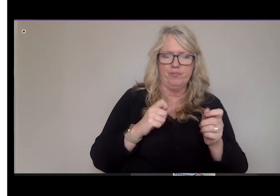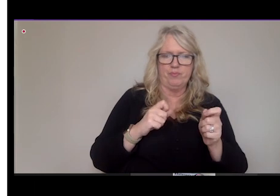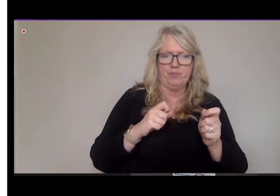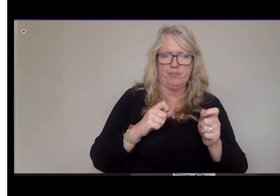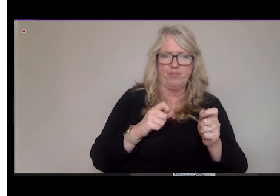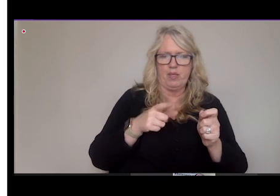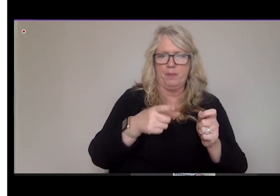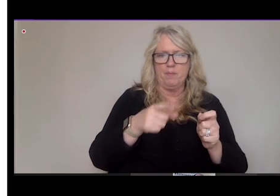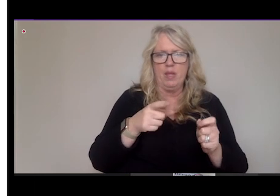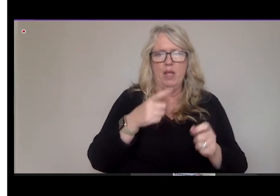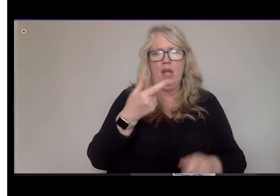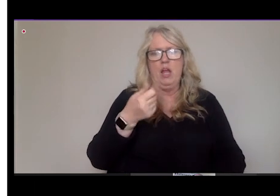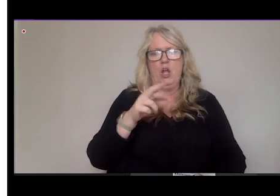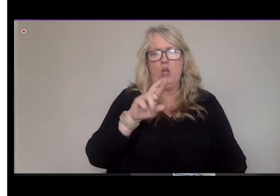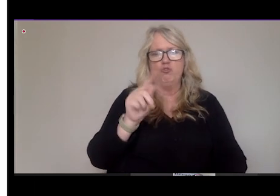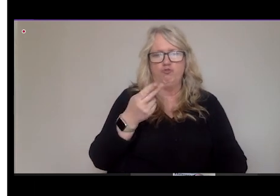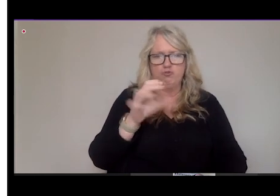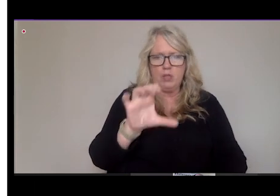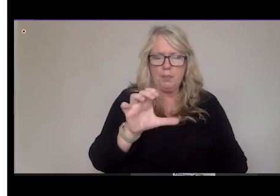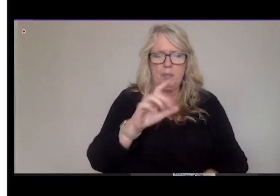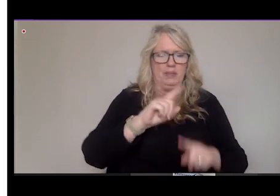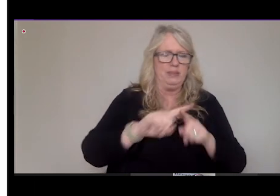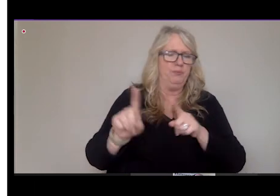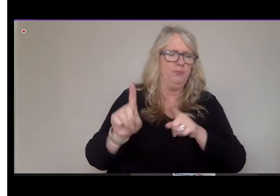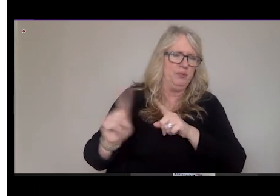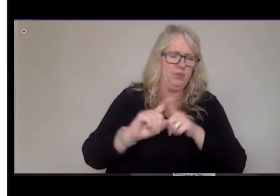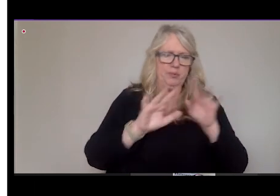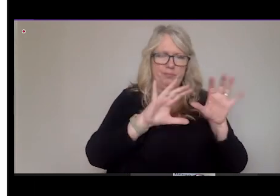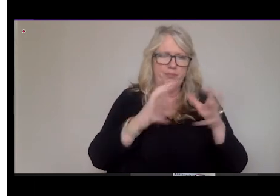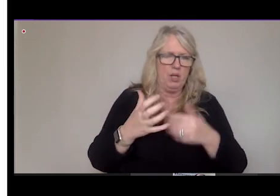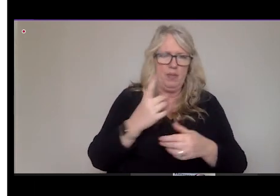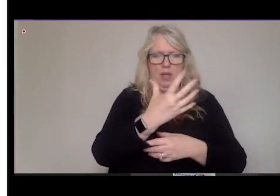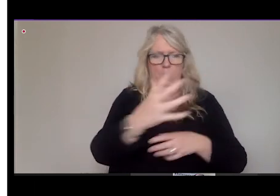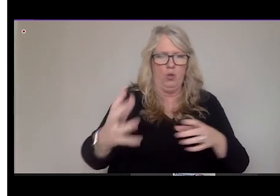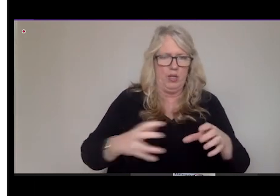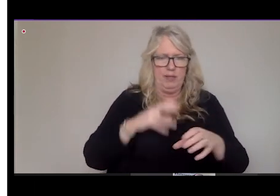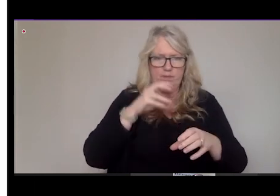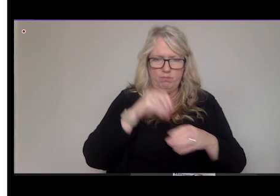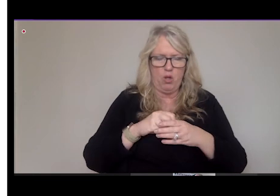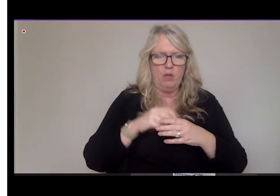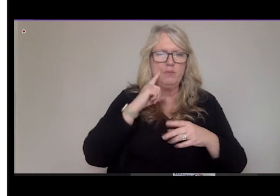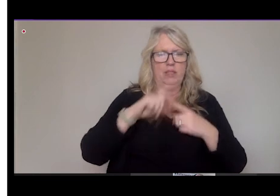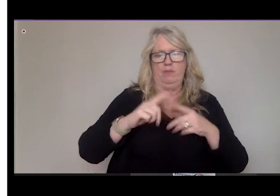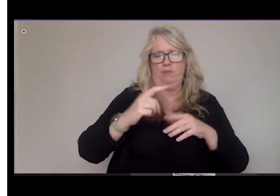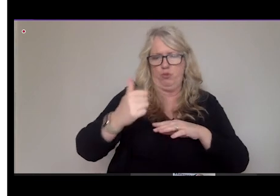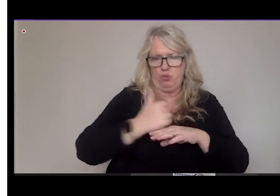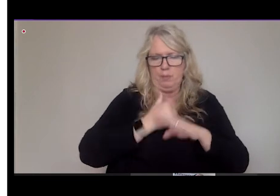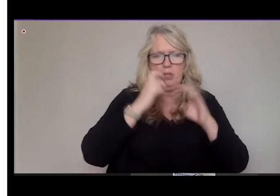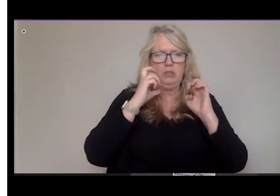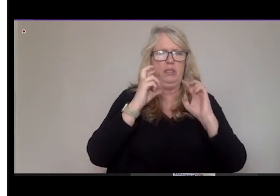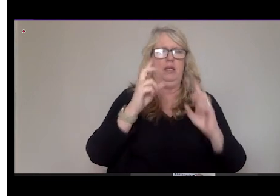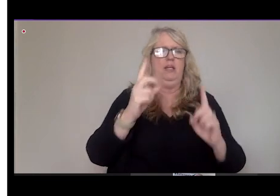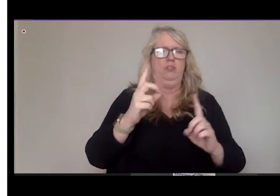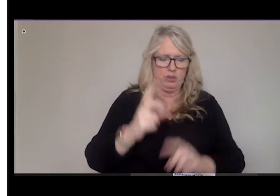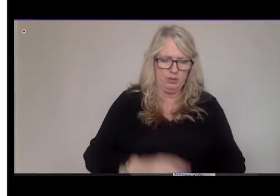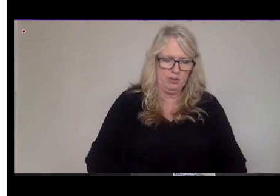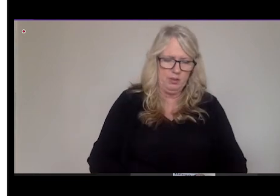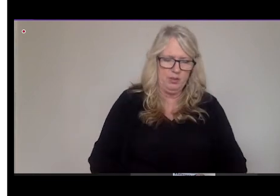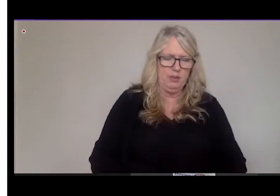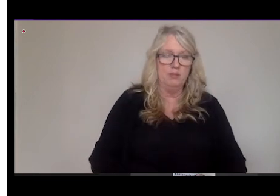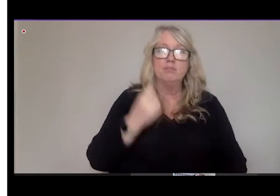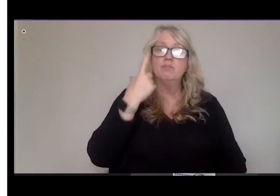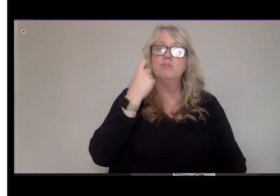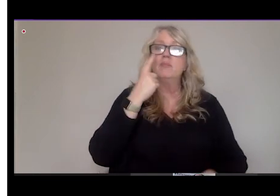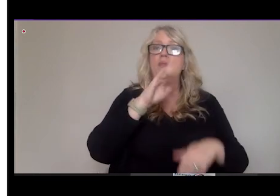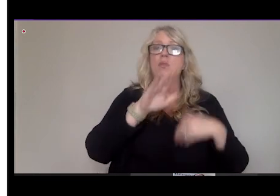It's this is a graphic of all of the entities that are involved in transportation education.